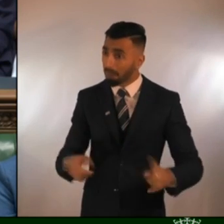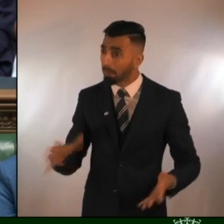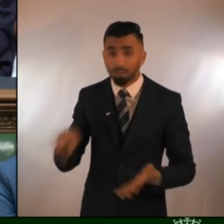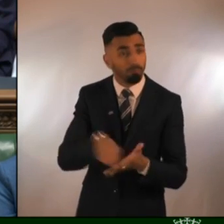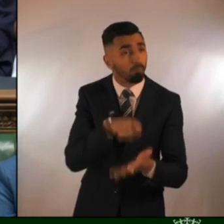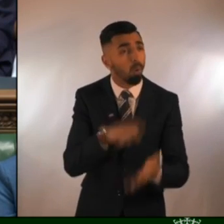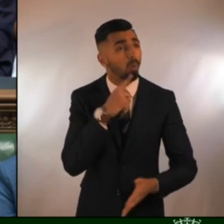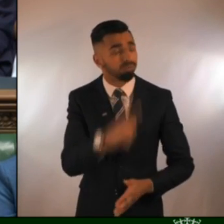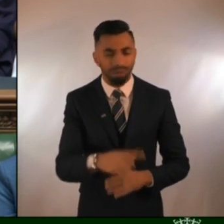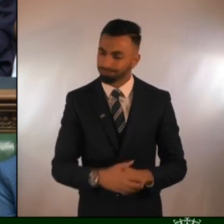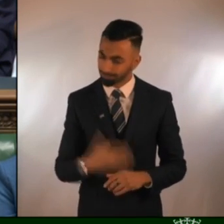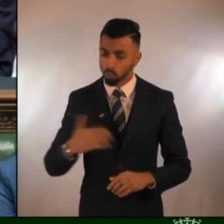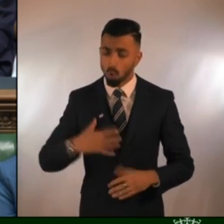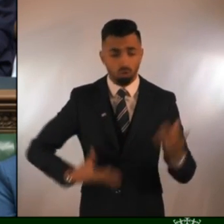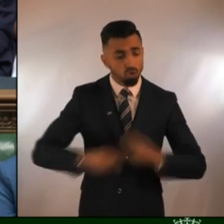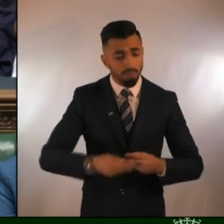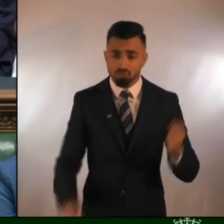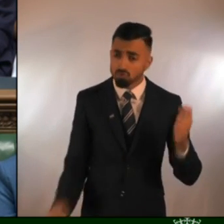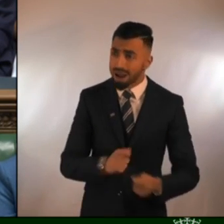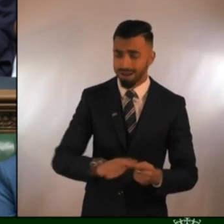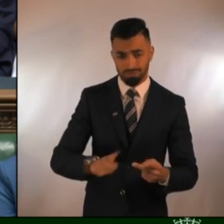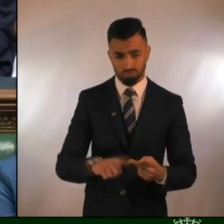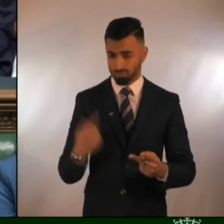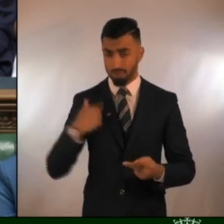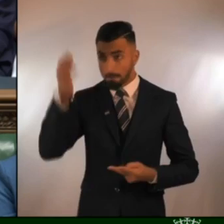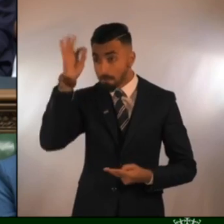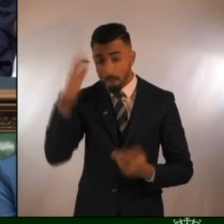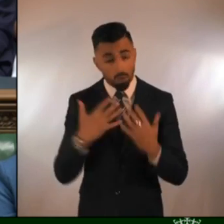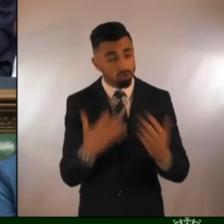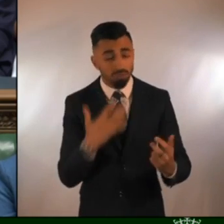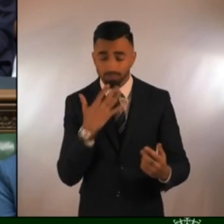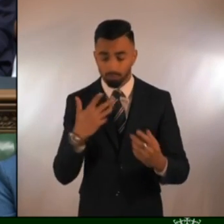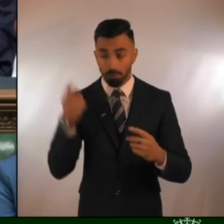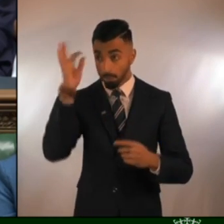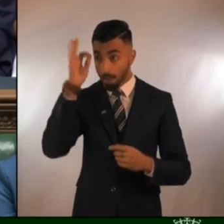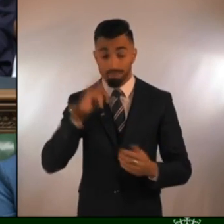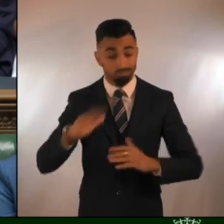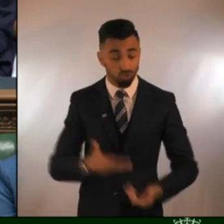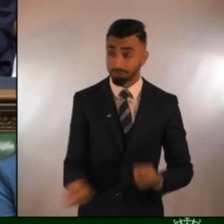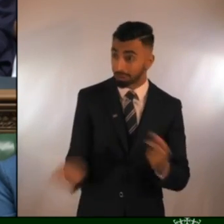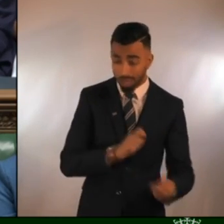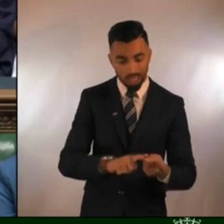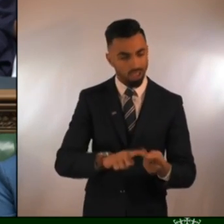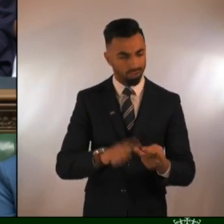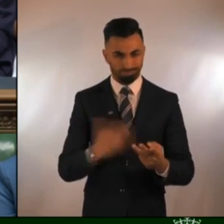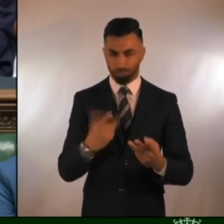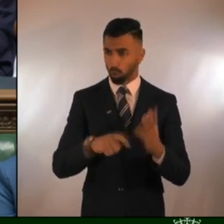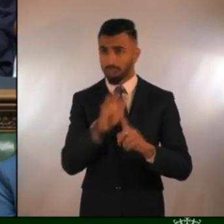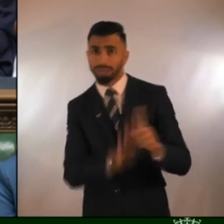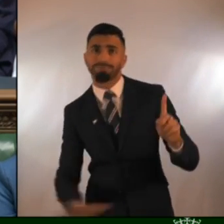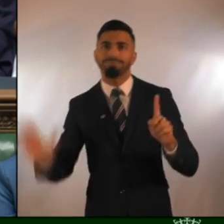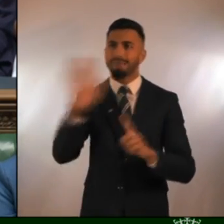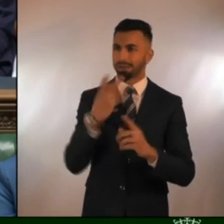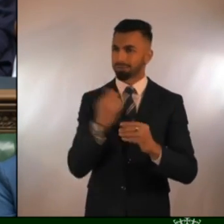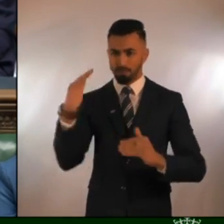our public services, change in the cost of living, change in our economic geography. This